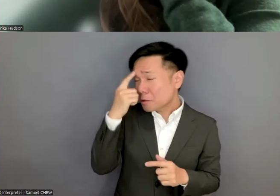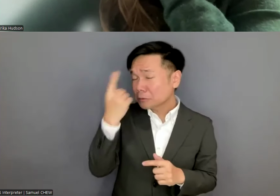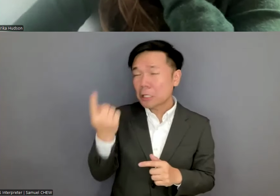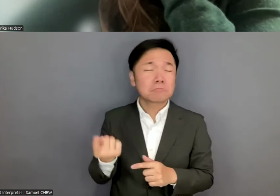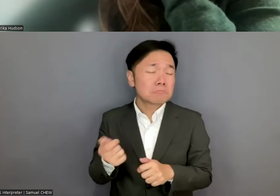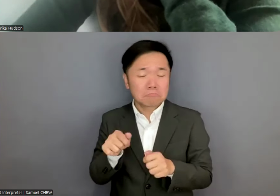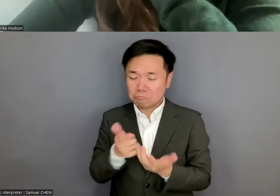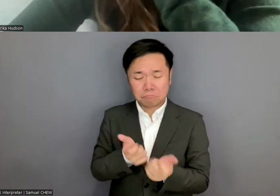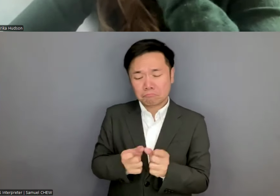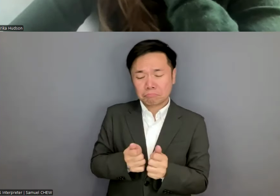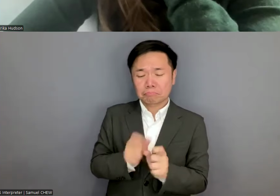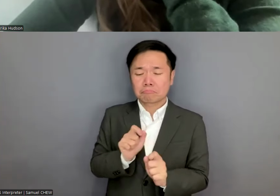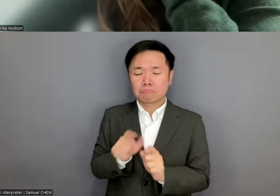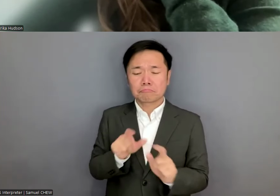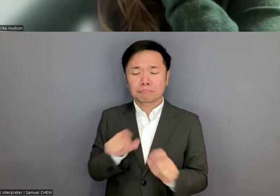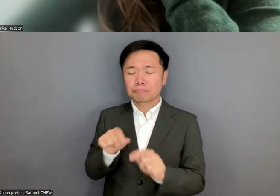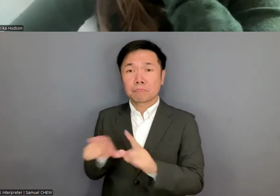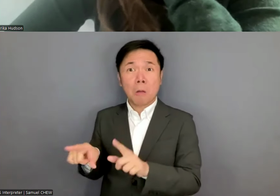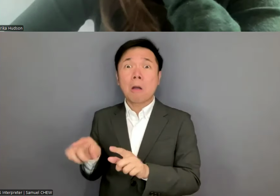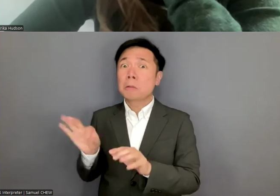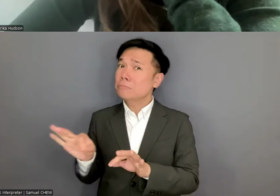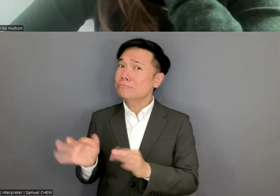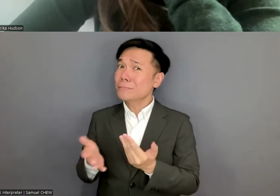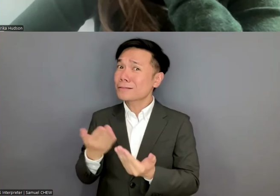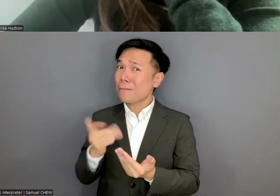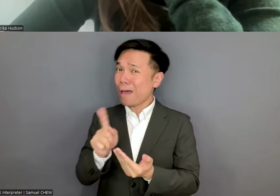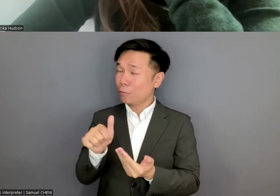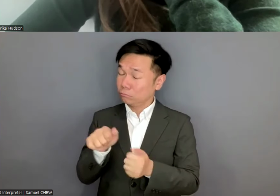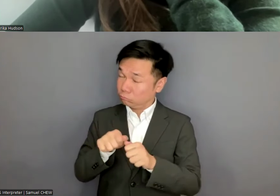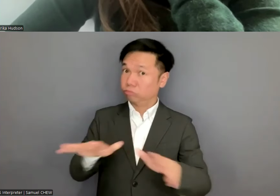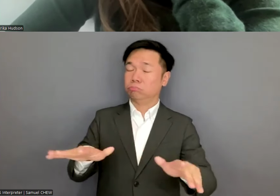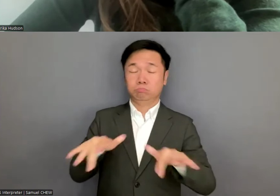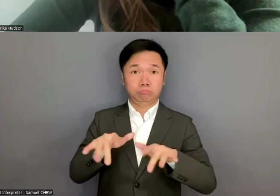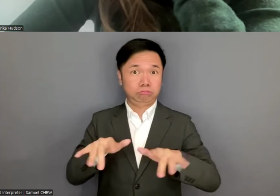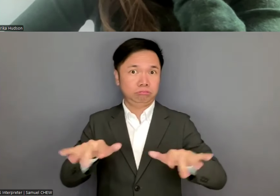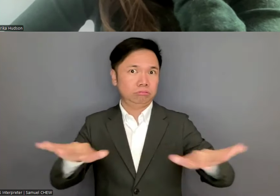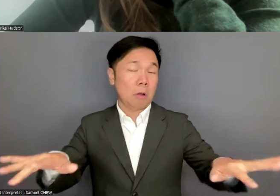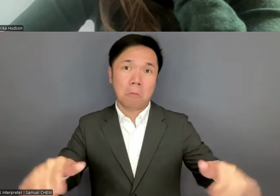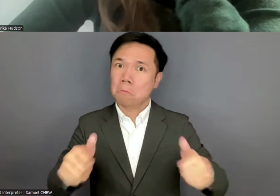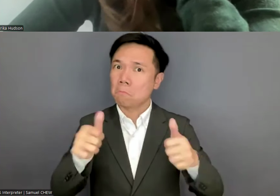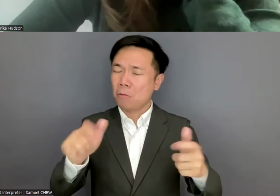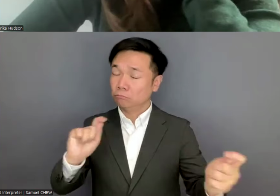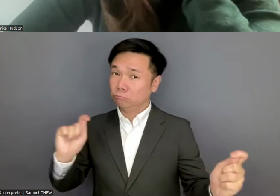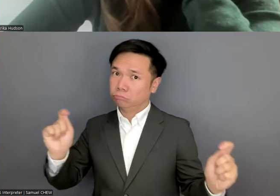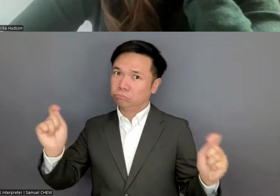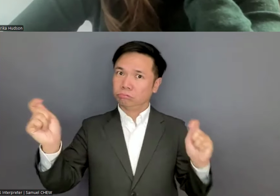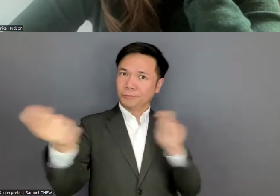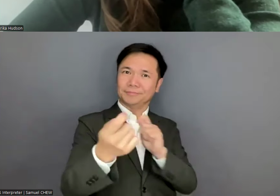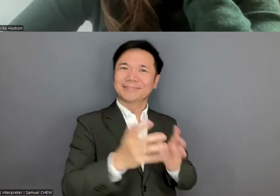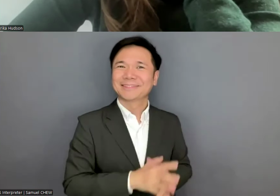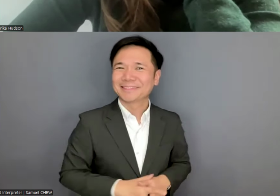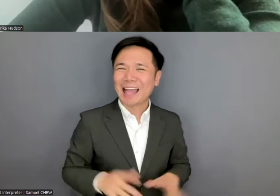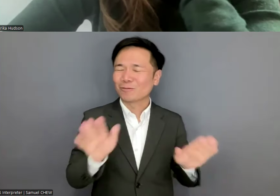young people have, really the power of change. Yes, I will stop here just to give more time,